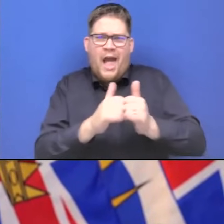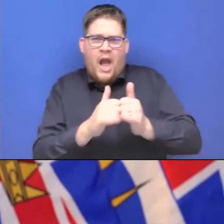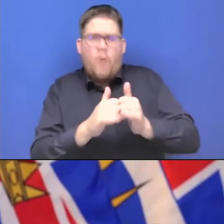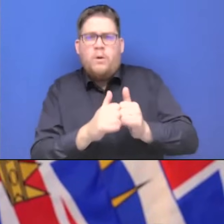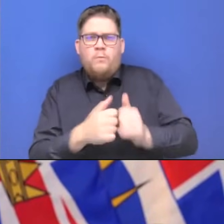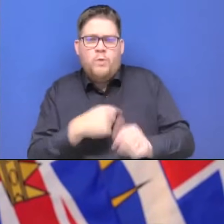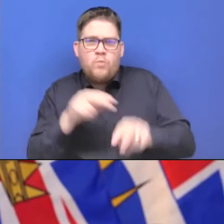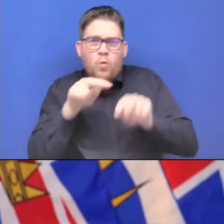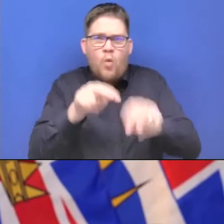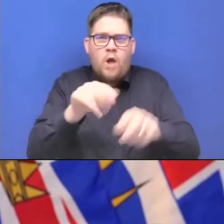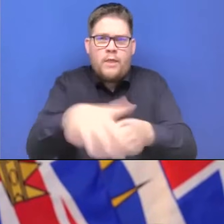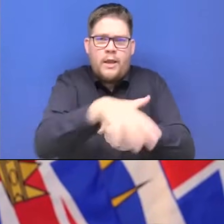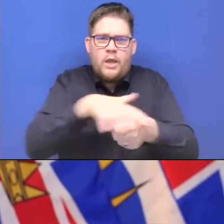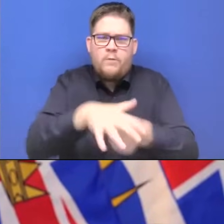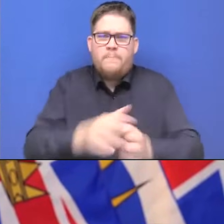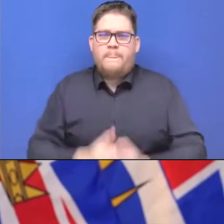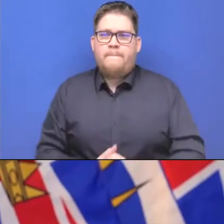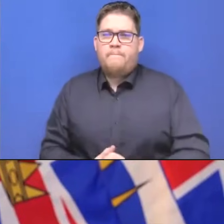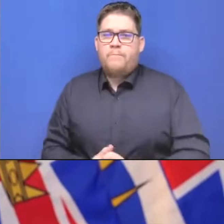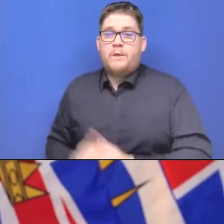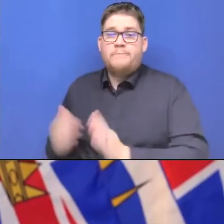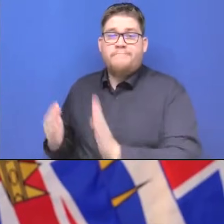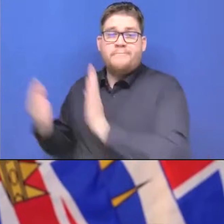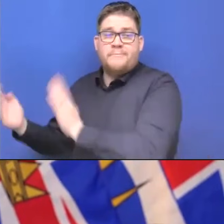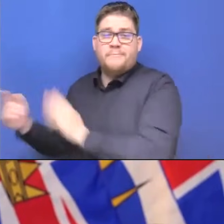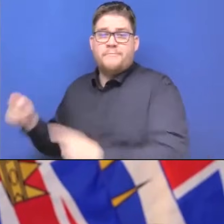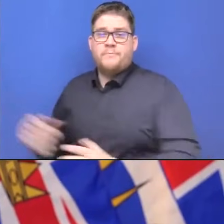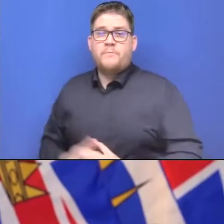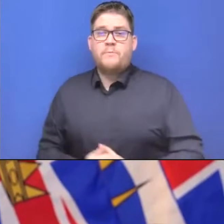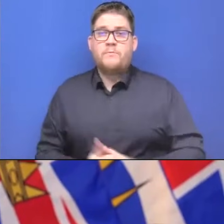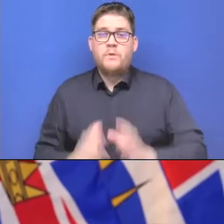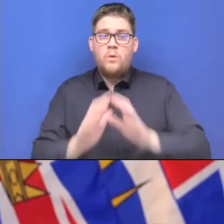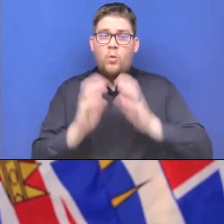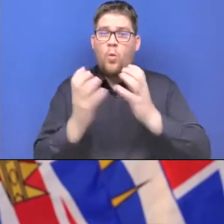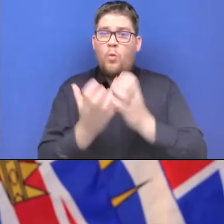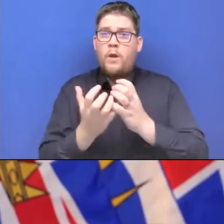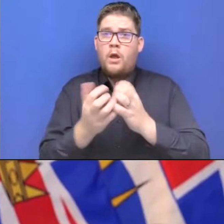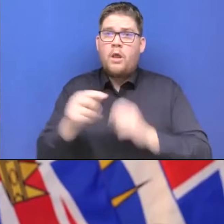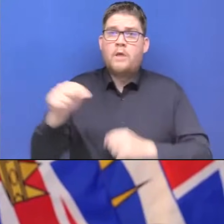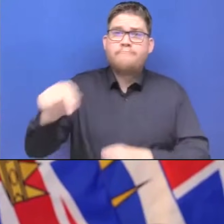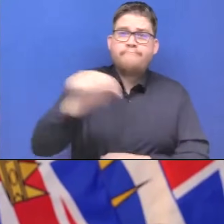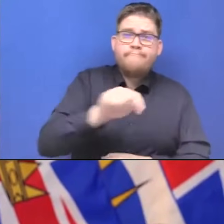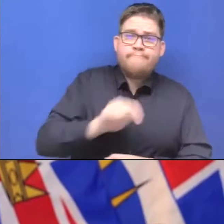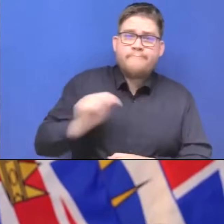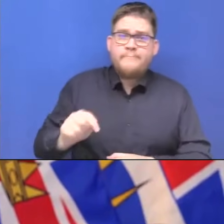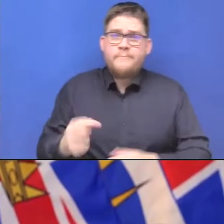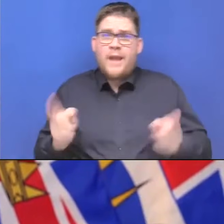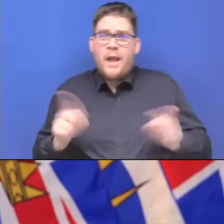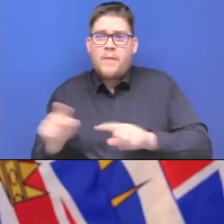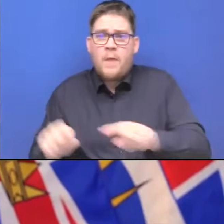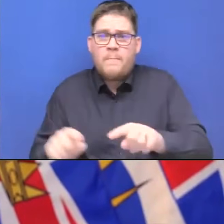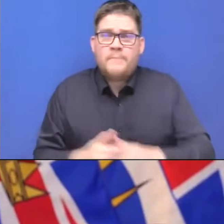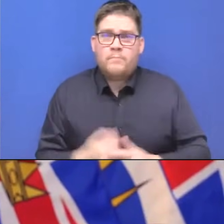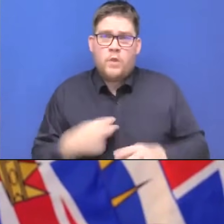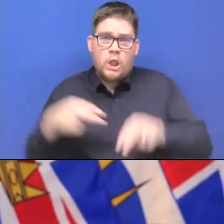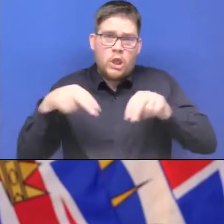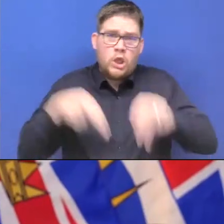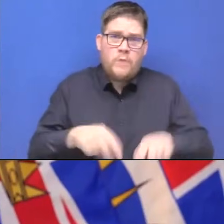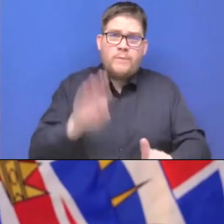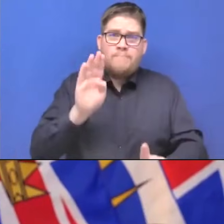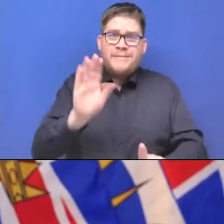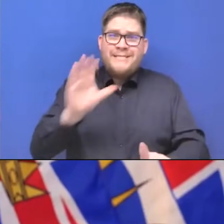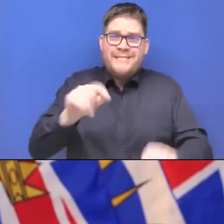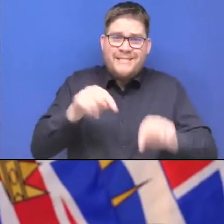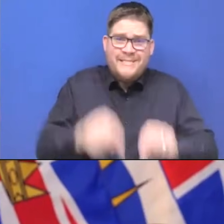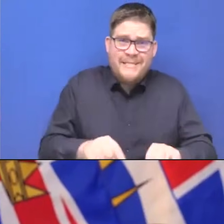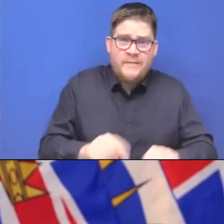around the world, to look at a number of things. What is happening in terms of booster doses, in terms of outbreaks, in terms of